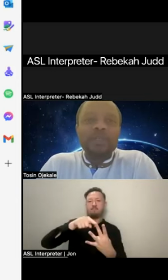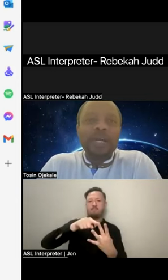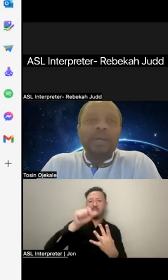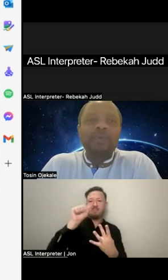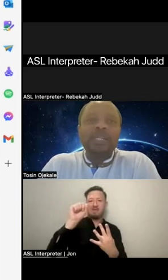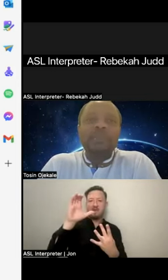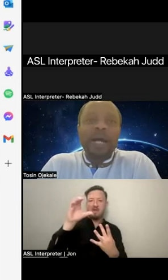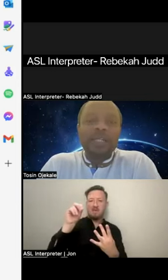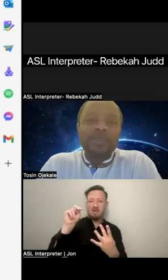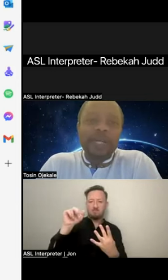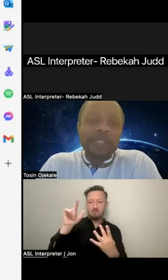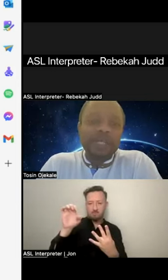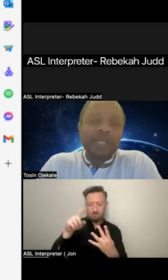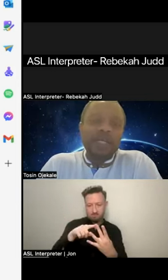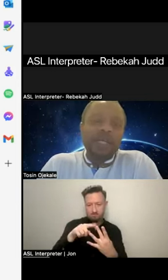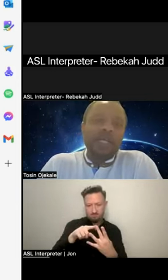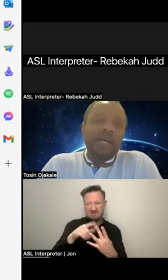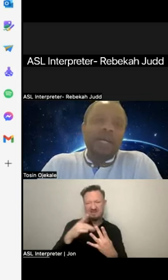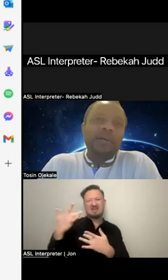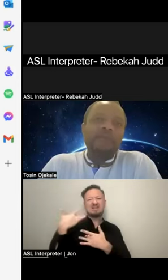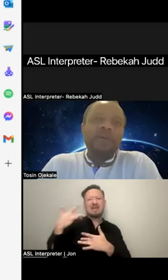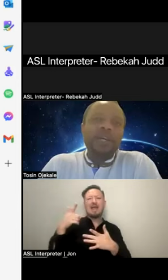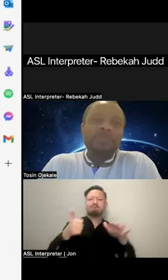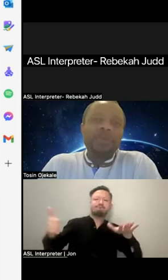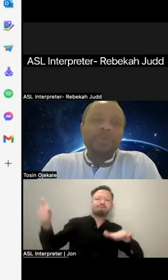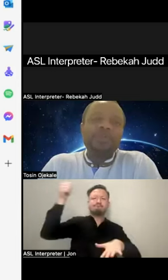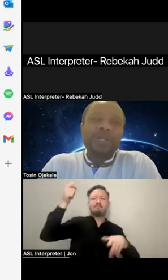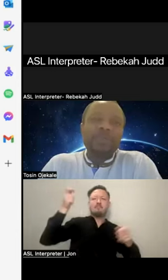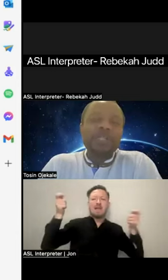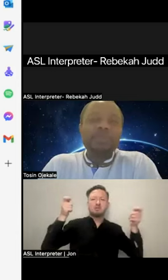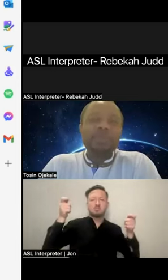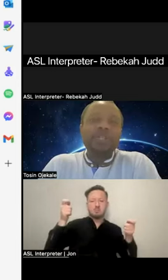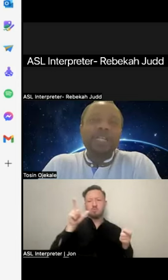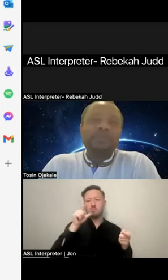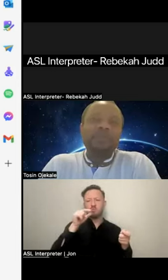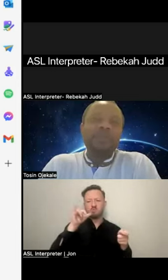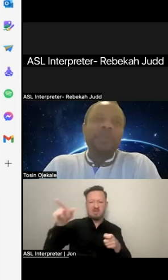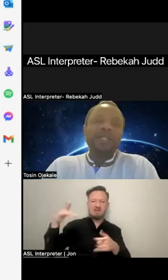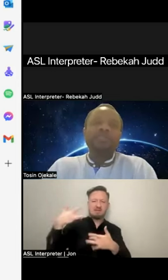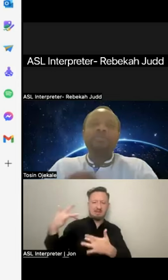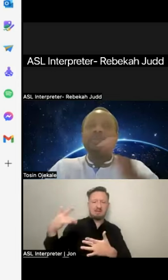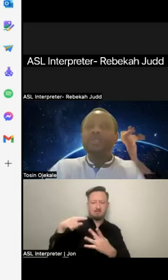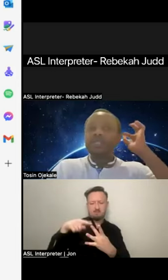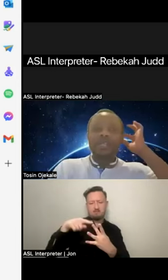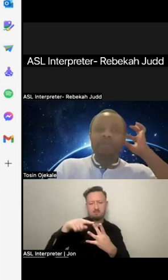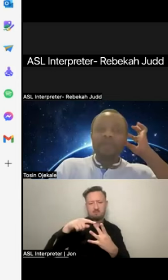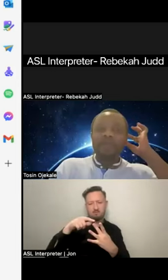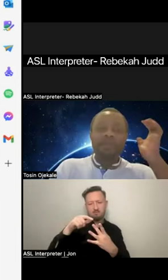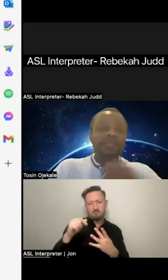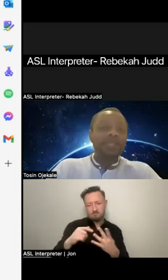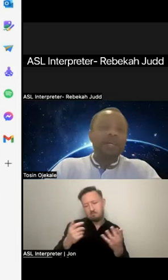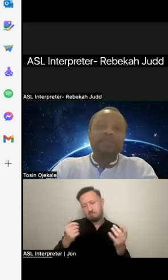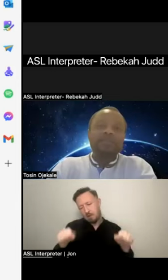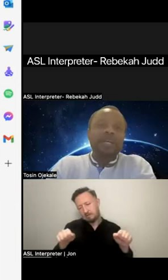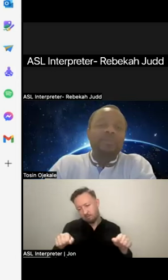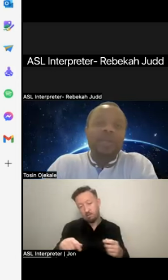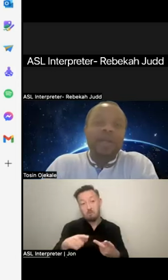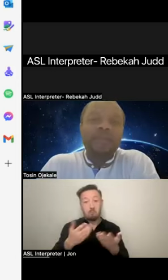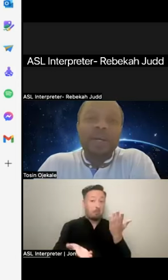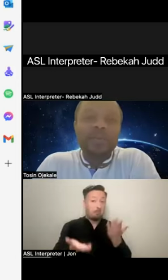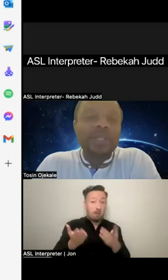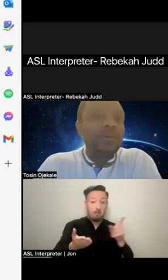someone within the management. For us, who is responsible, it doesn't have to be a management person. It can be a fire marshal, it can